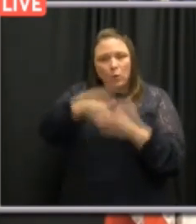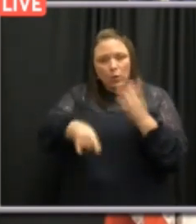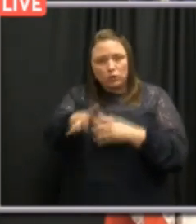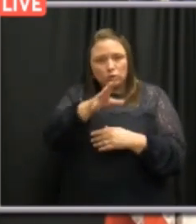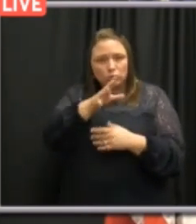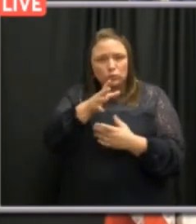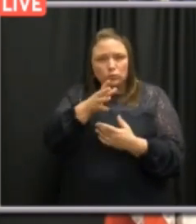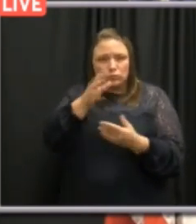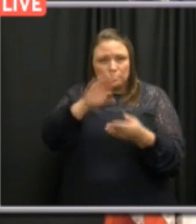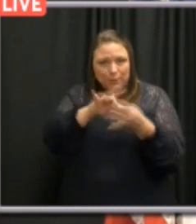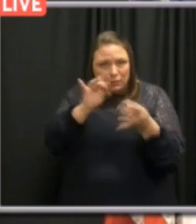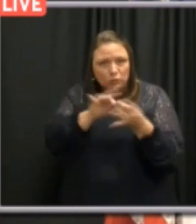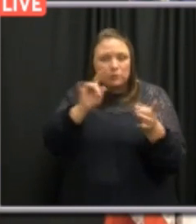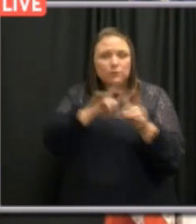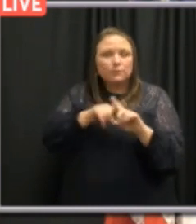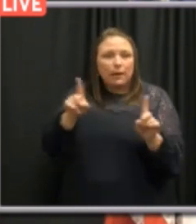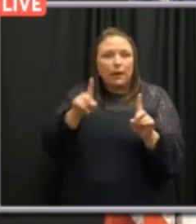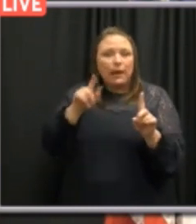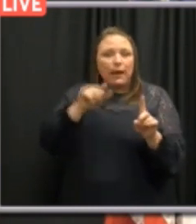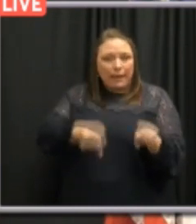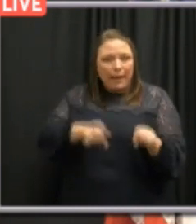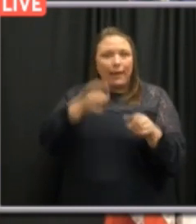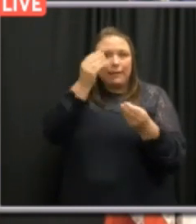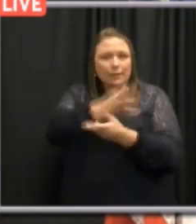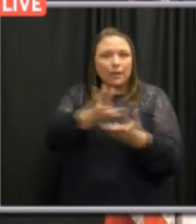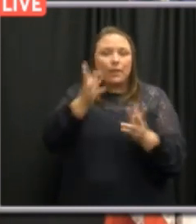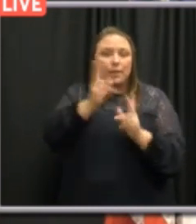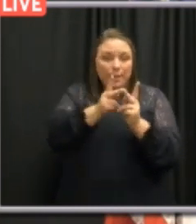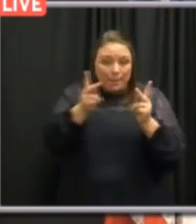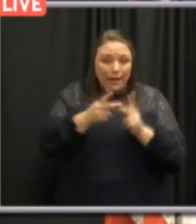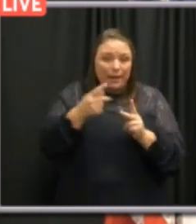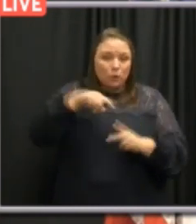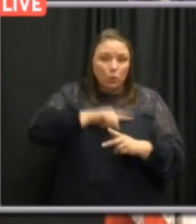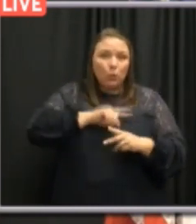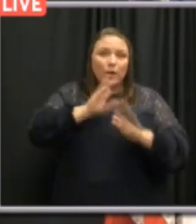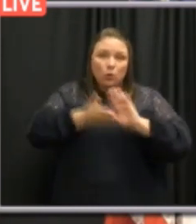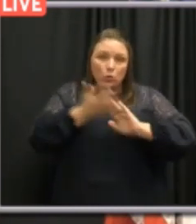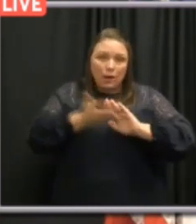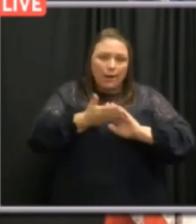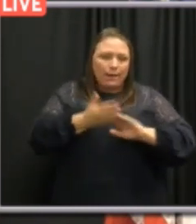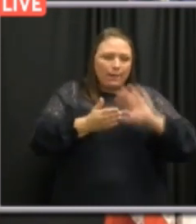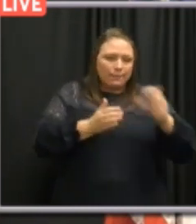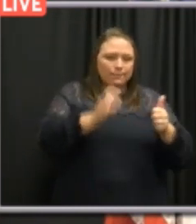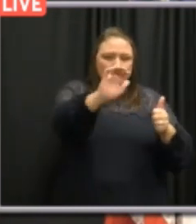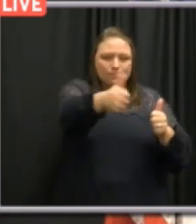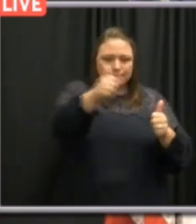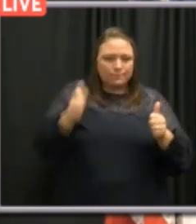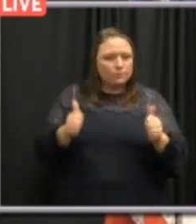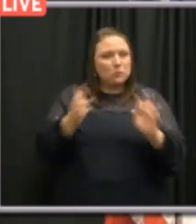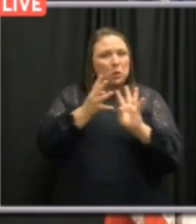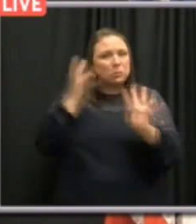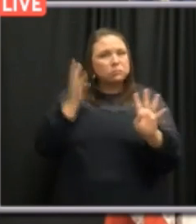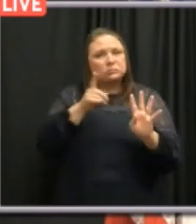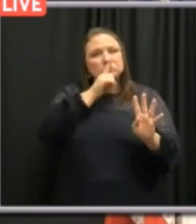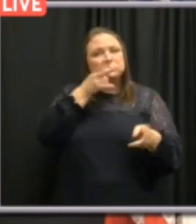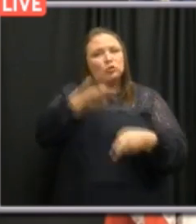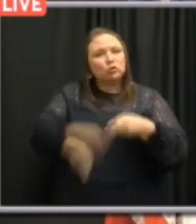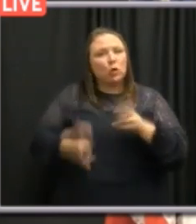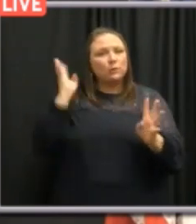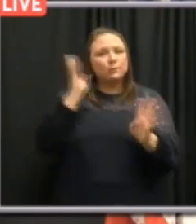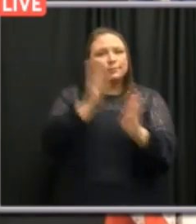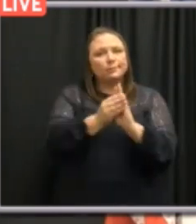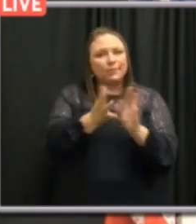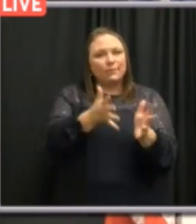to, but I can tell you the city sites that we run have not had a long wait. Thank you so much.